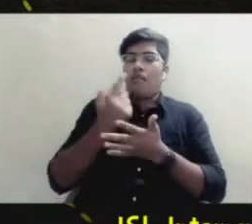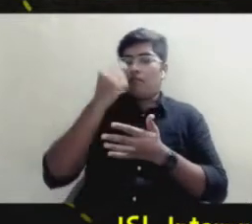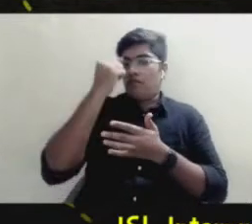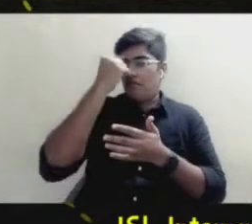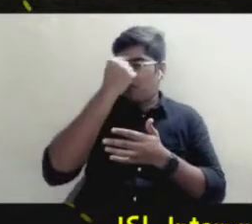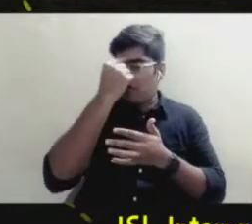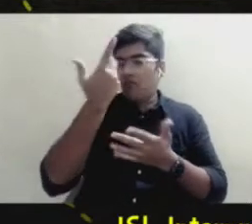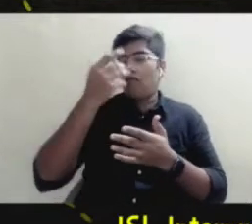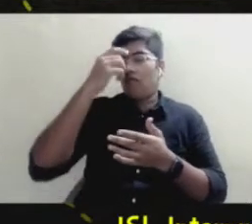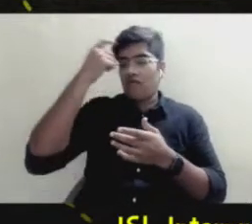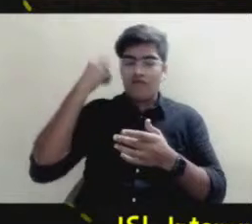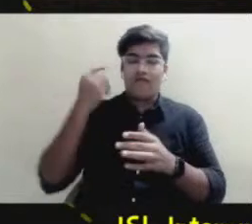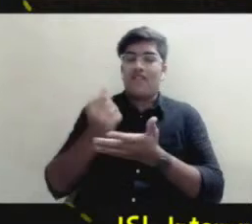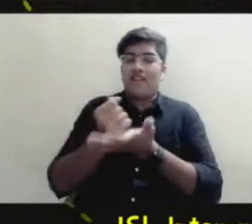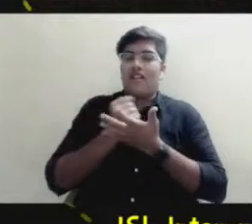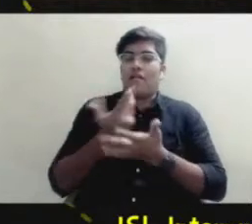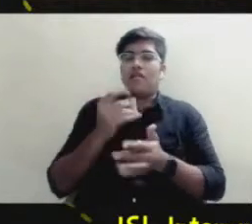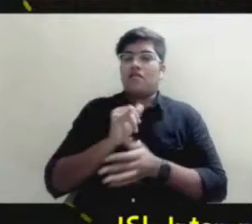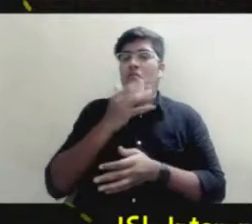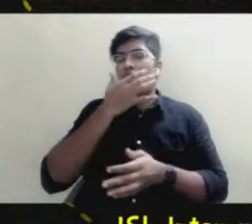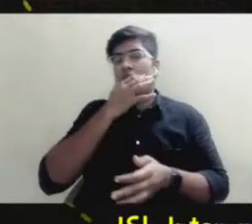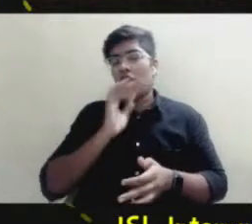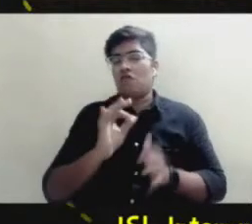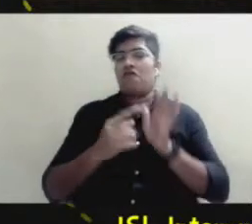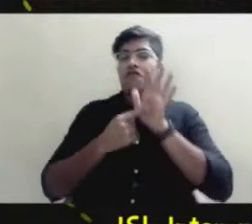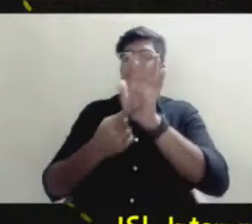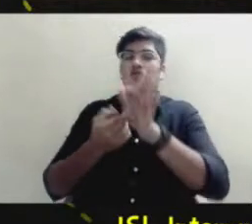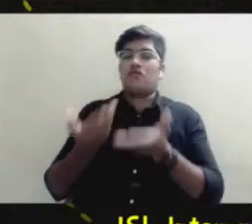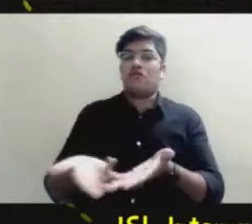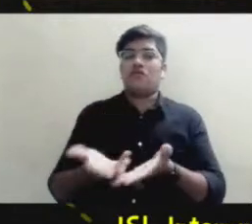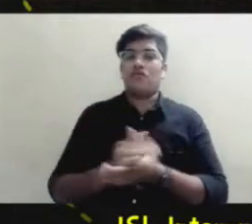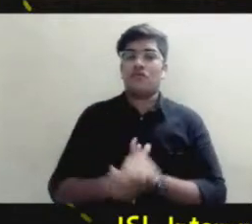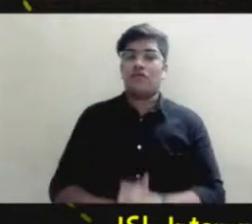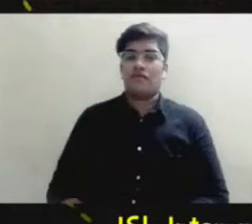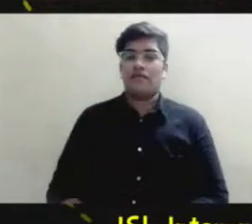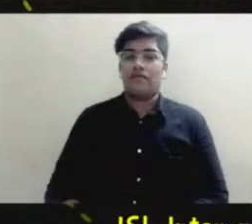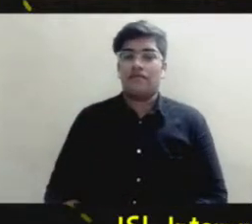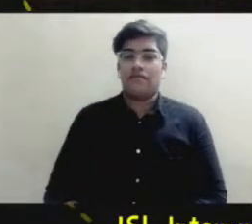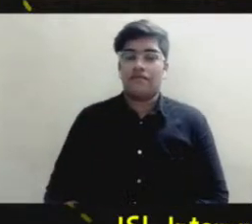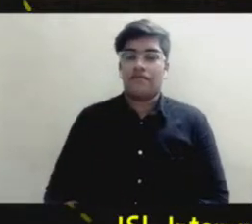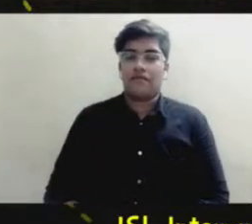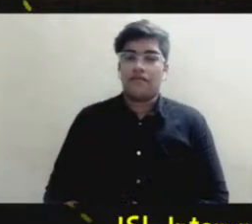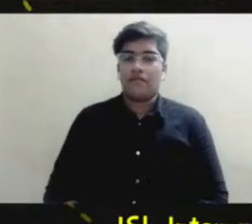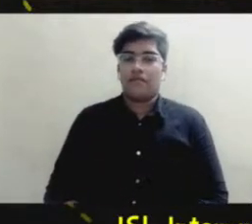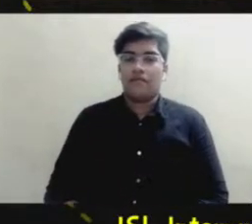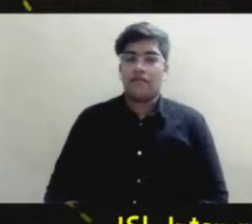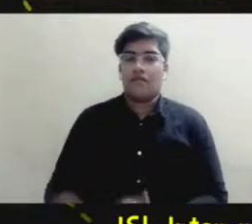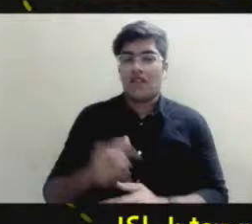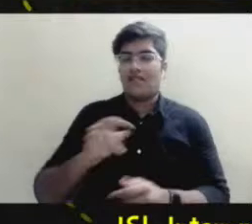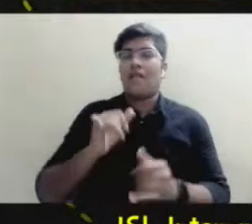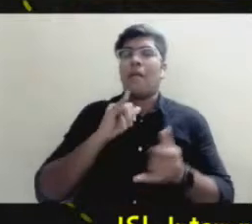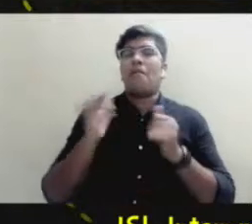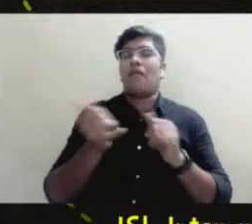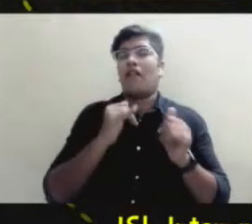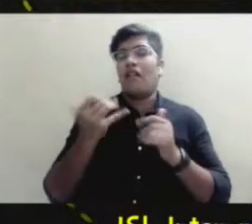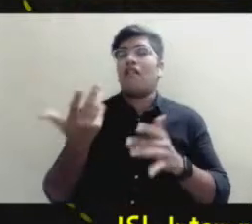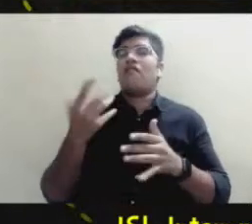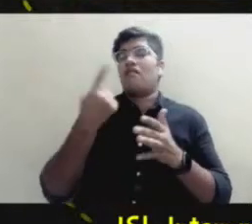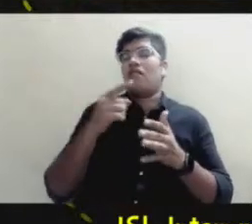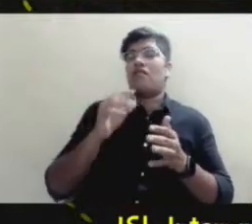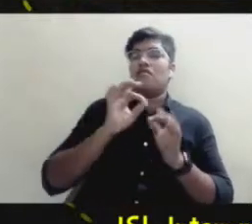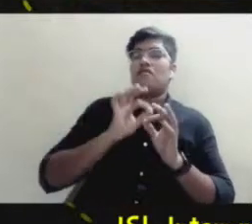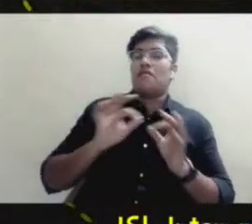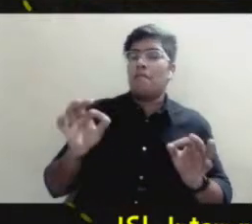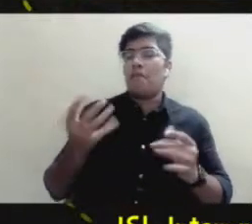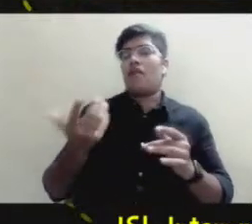mean, it's such a beautiful, romantic and yet very playful, very charming piece of